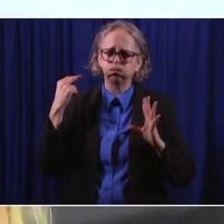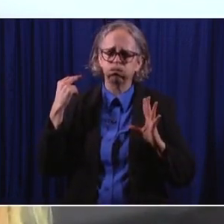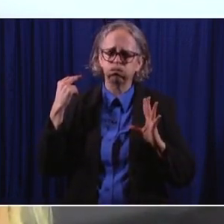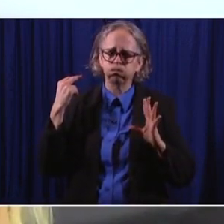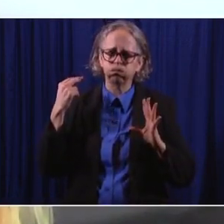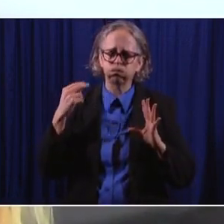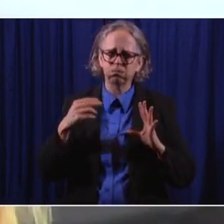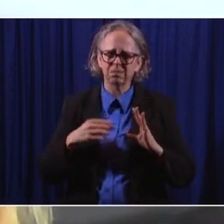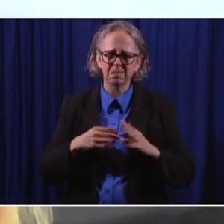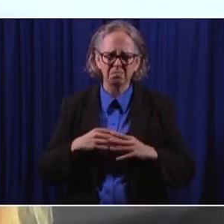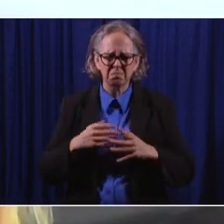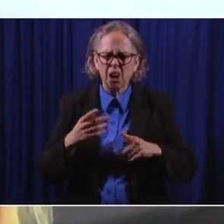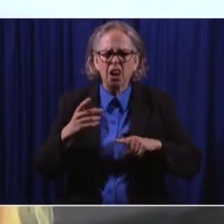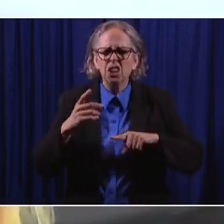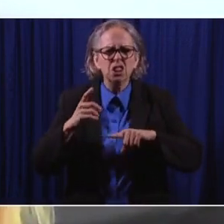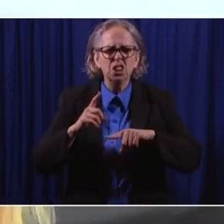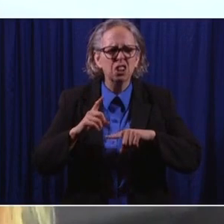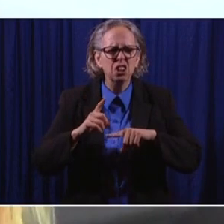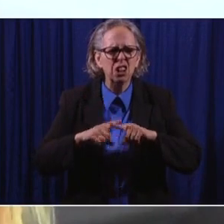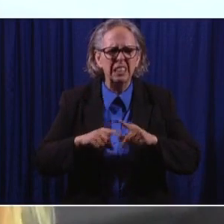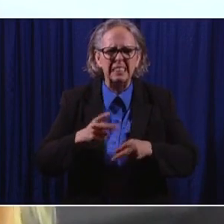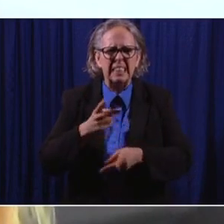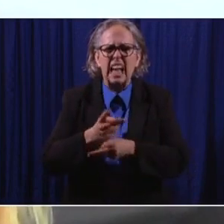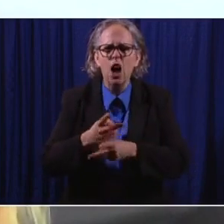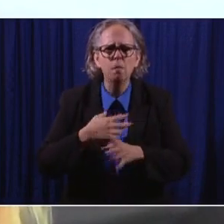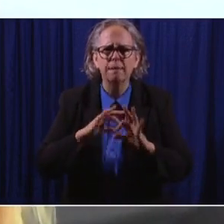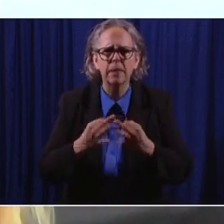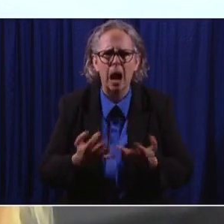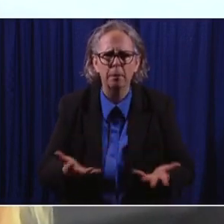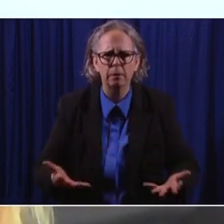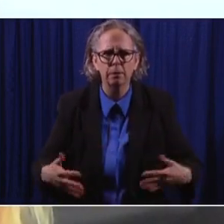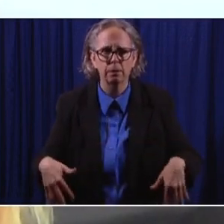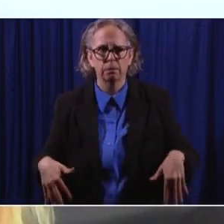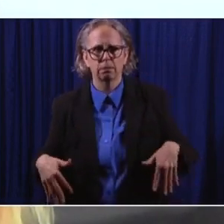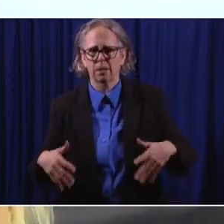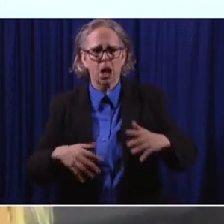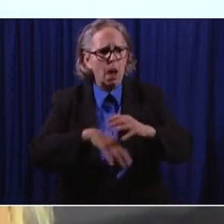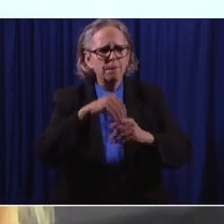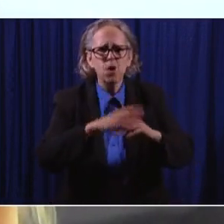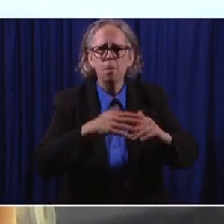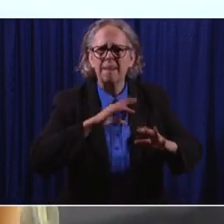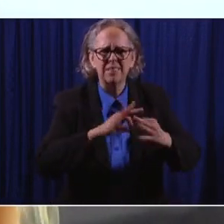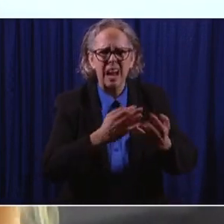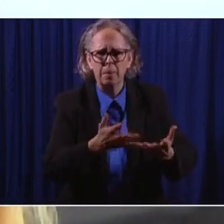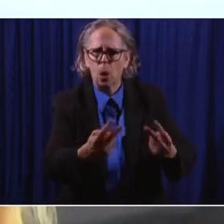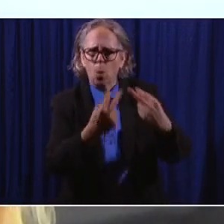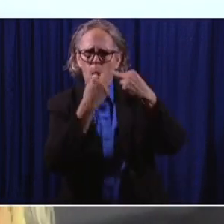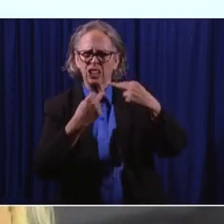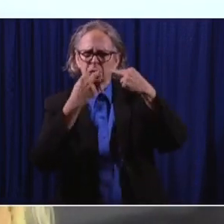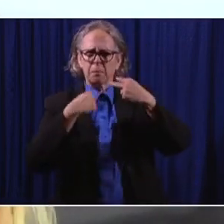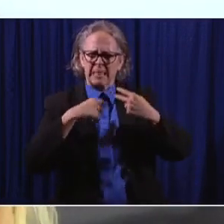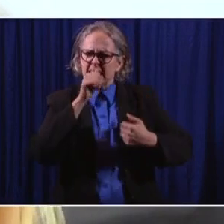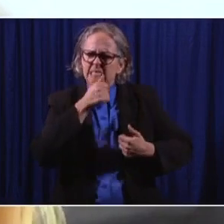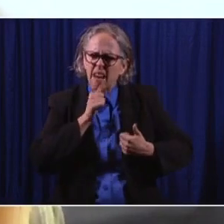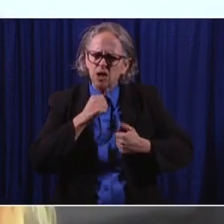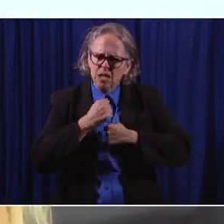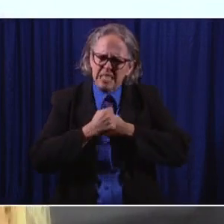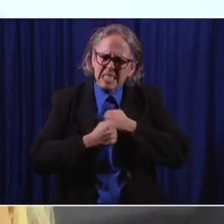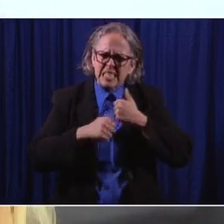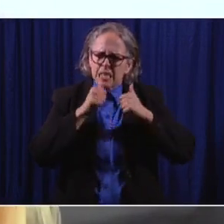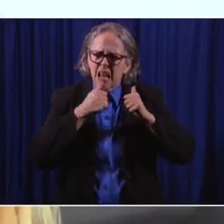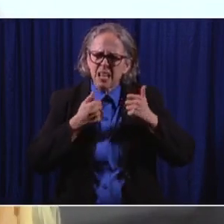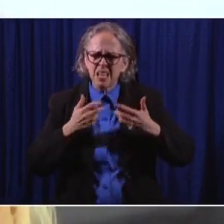my family and my loved ones. They had to see me suffer. And, as a lot